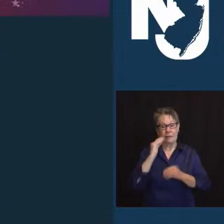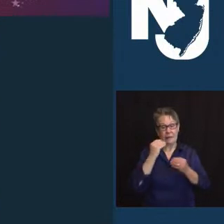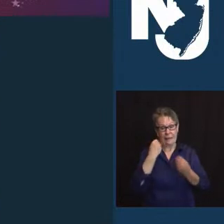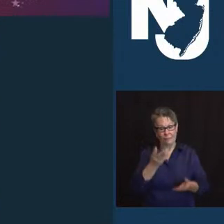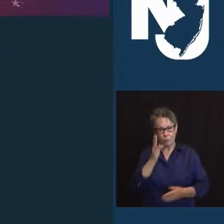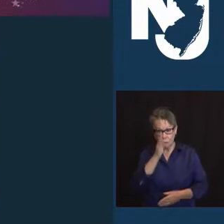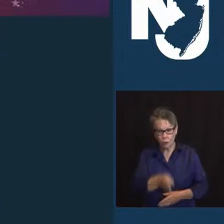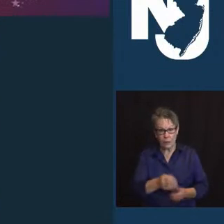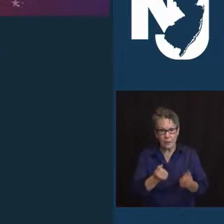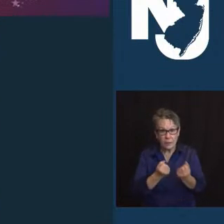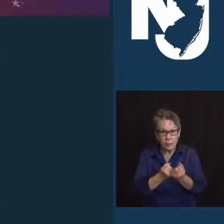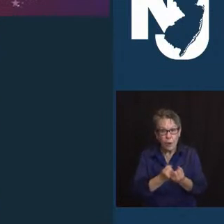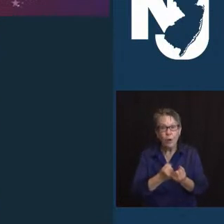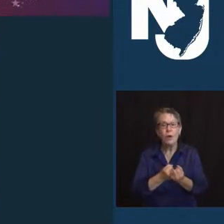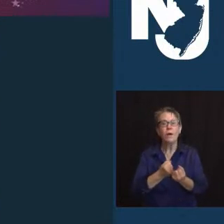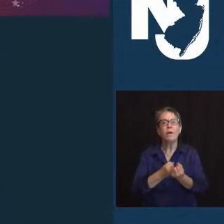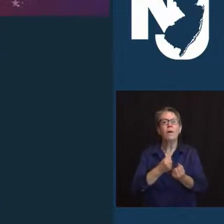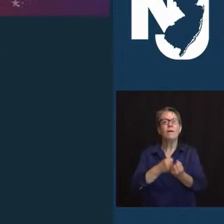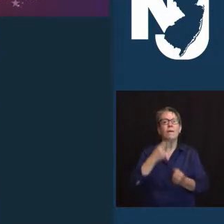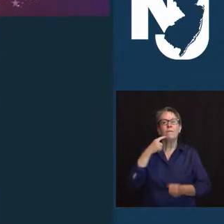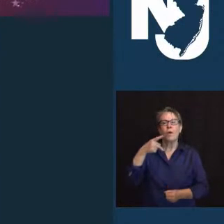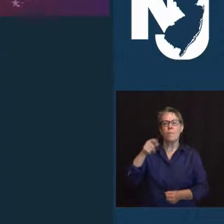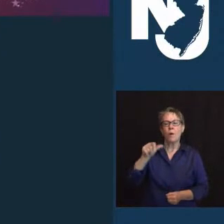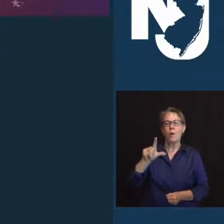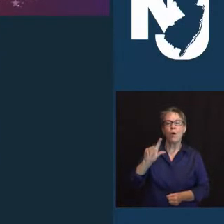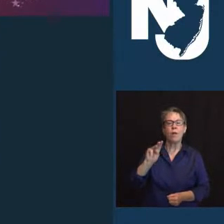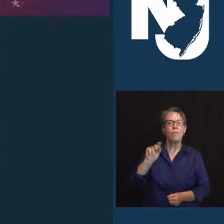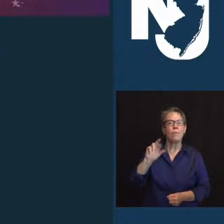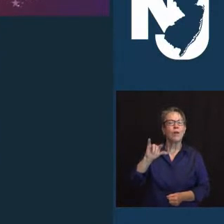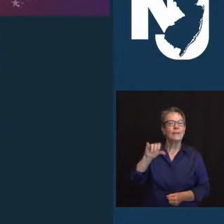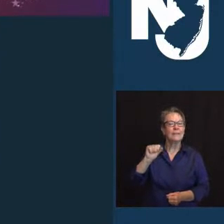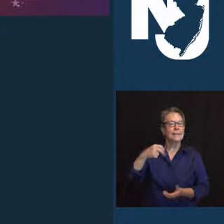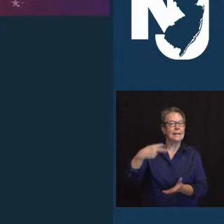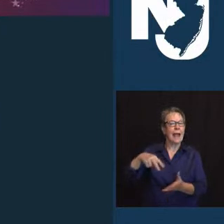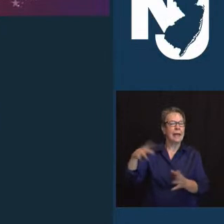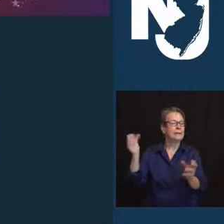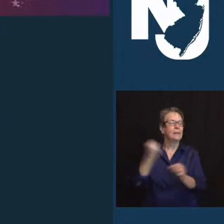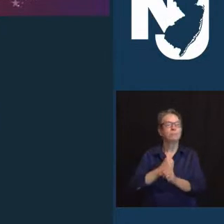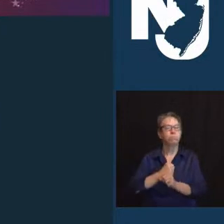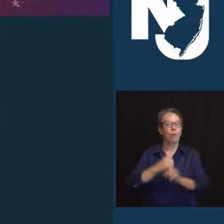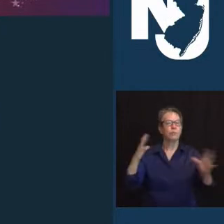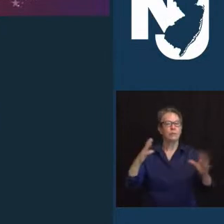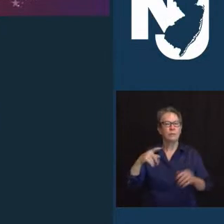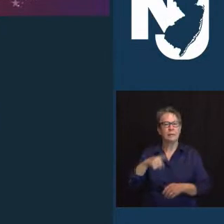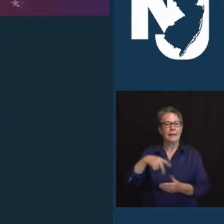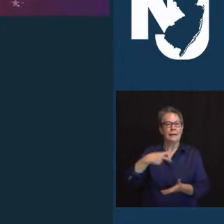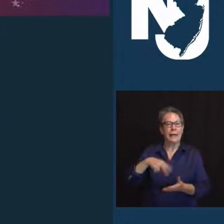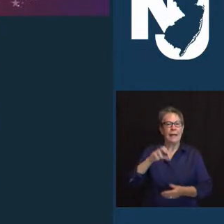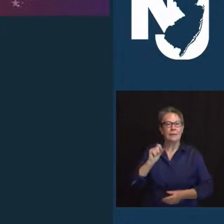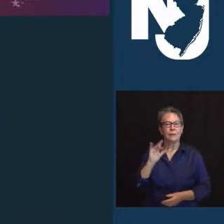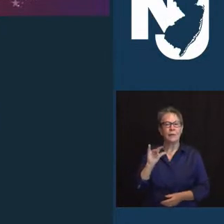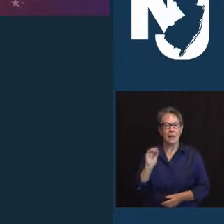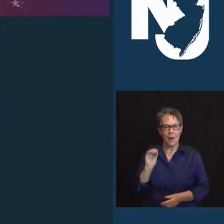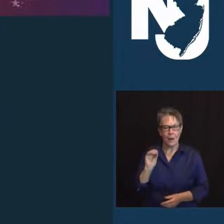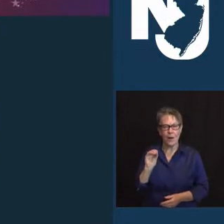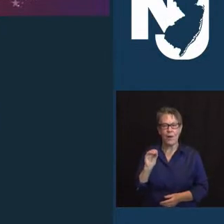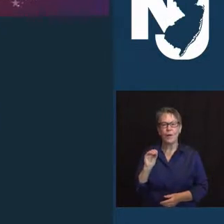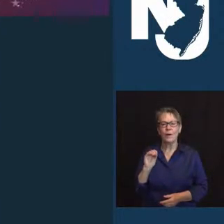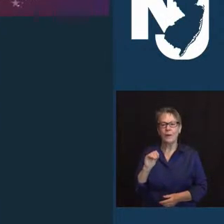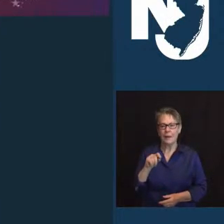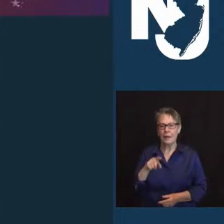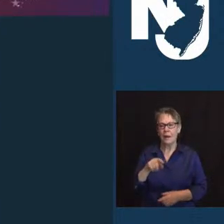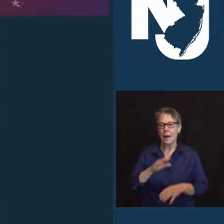scenes, the Paul Morris Dance Explosion Studio on Bellevue Avenue. Their